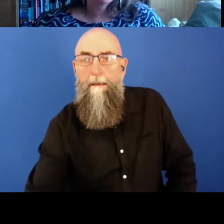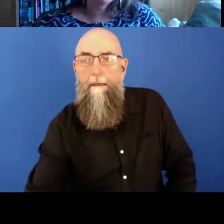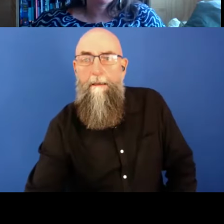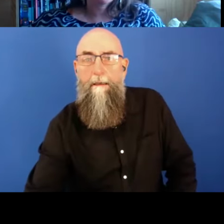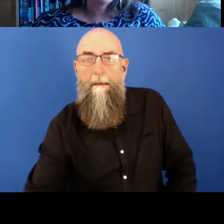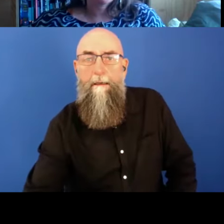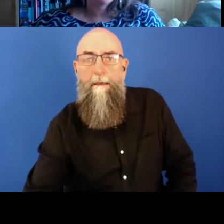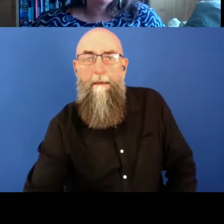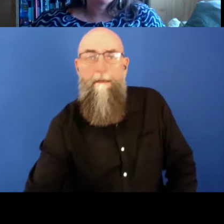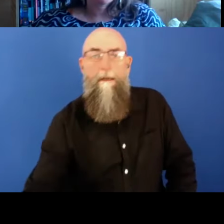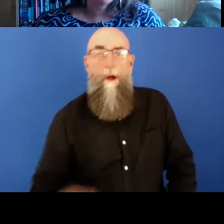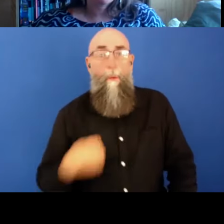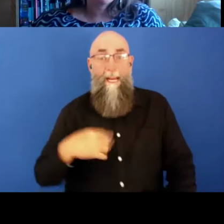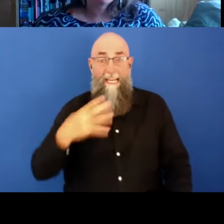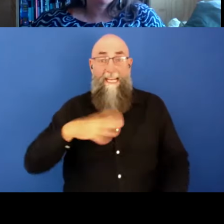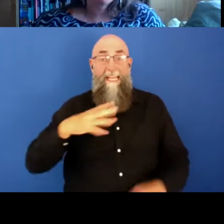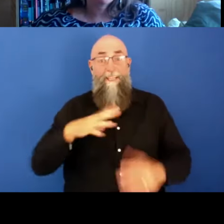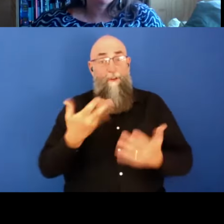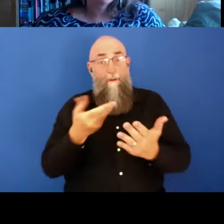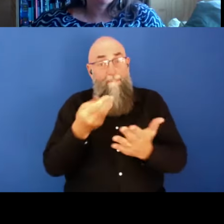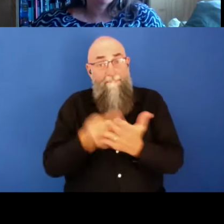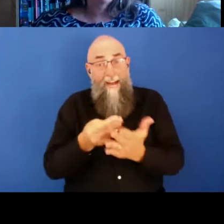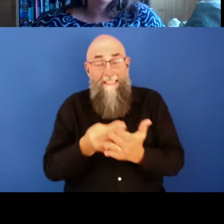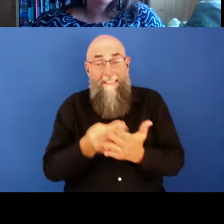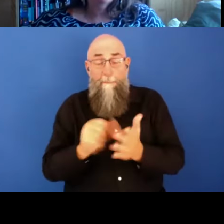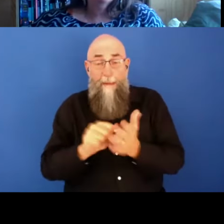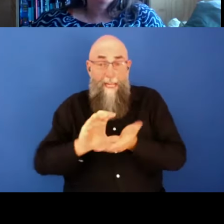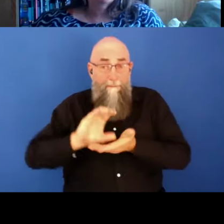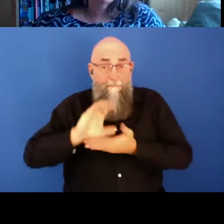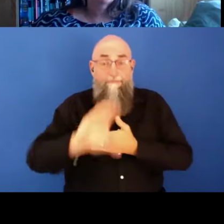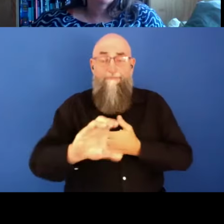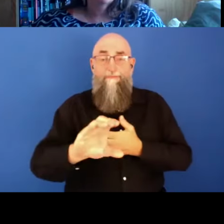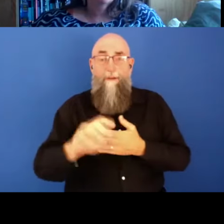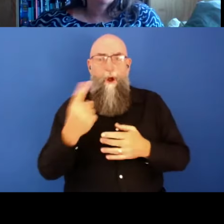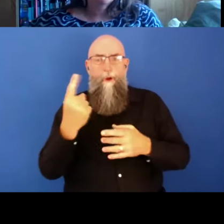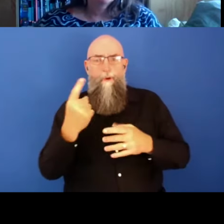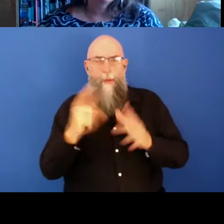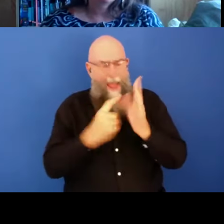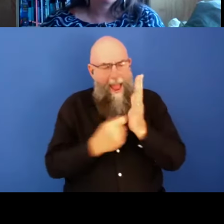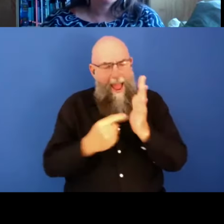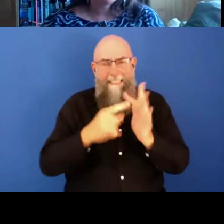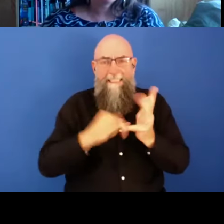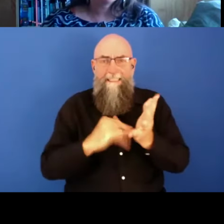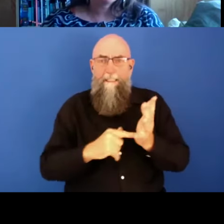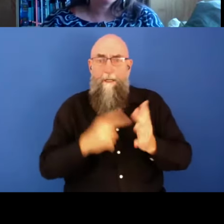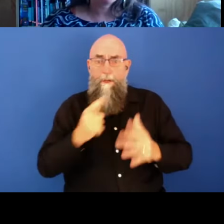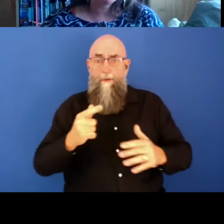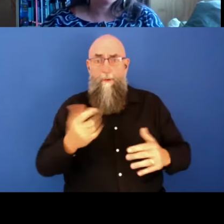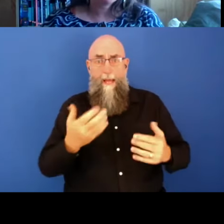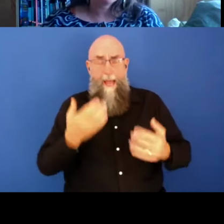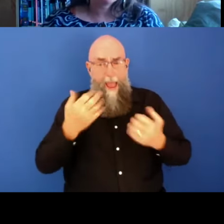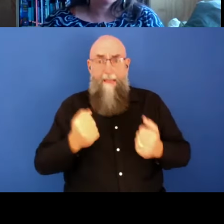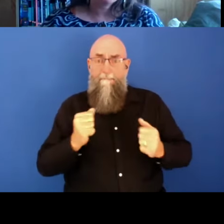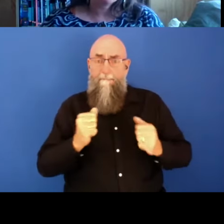creative facilitators to just live in their communities and and and work with their community